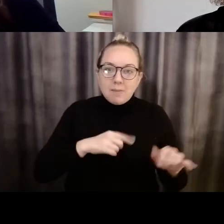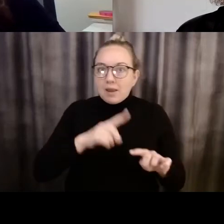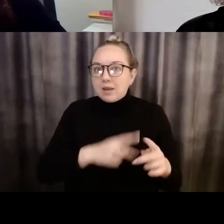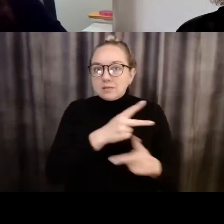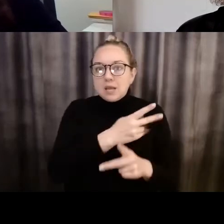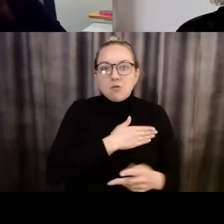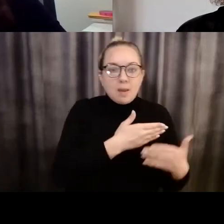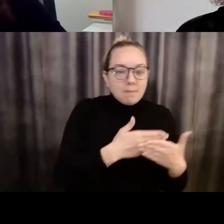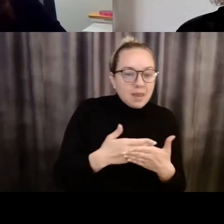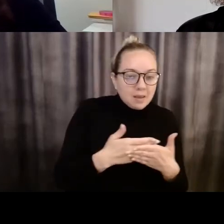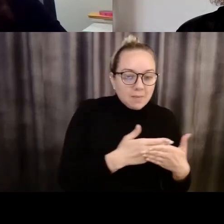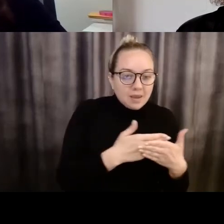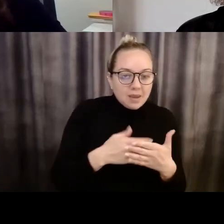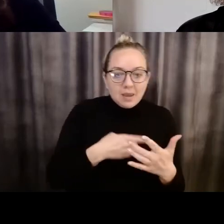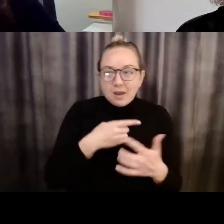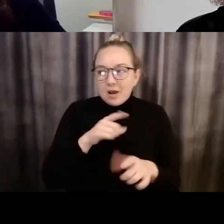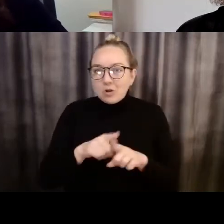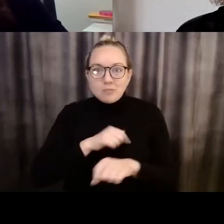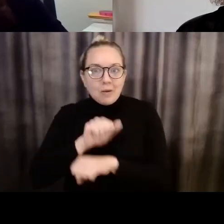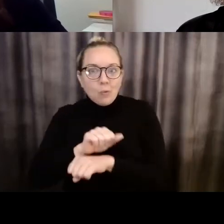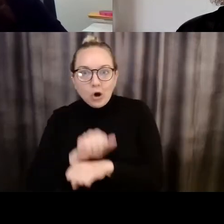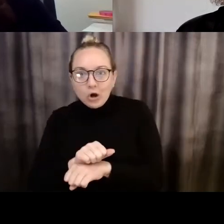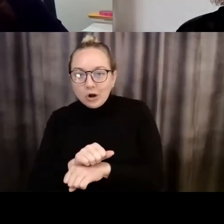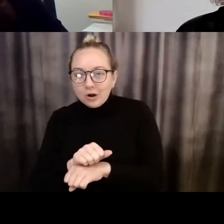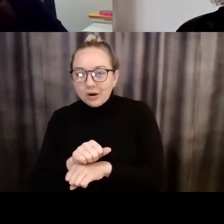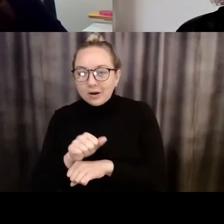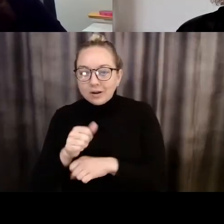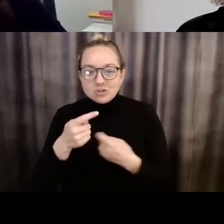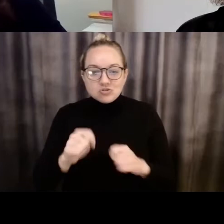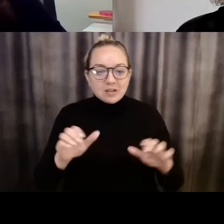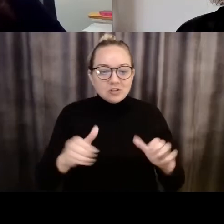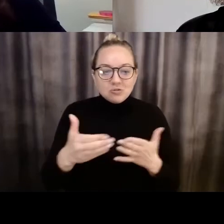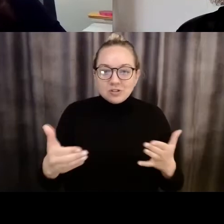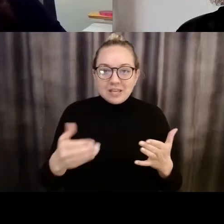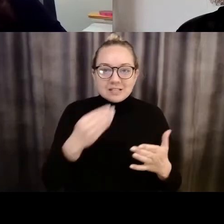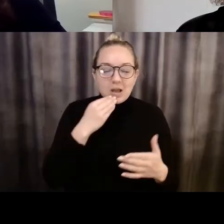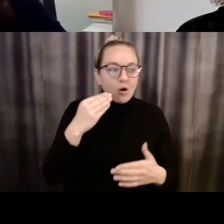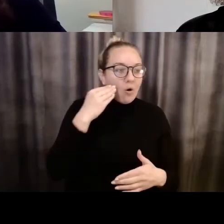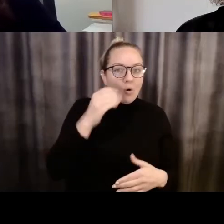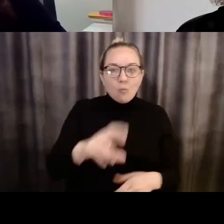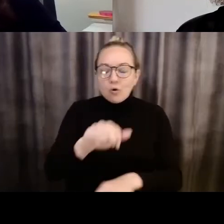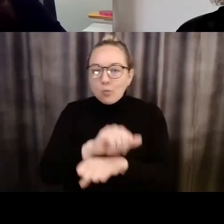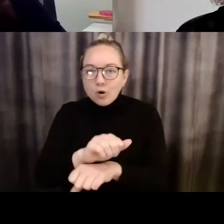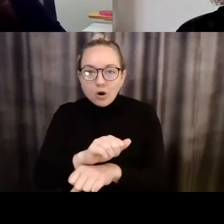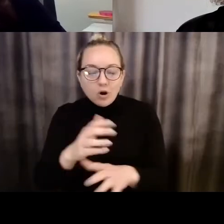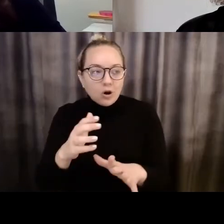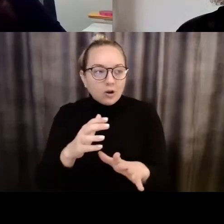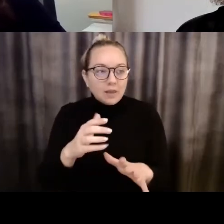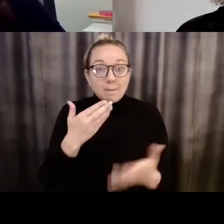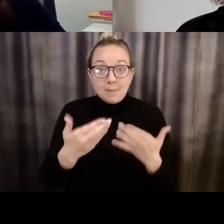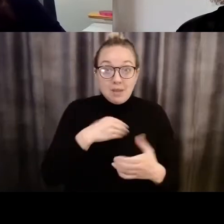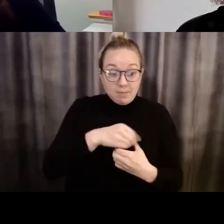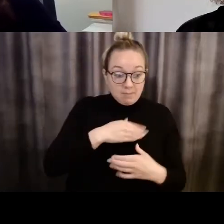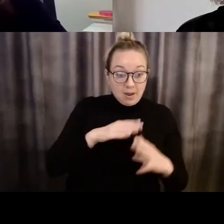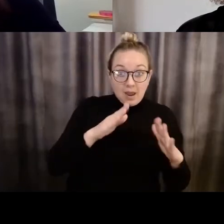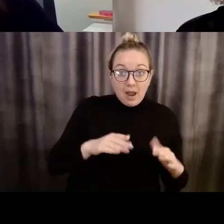cannot mind my work. I cannot try to do things at work, at the house, sorry, because I am in the house, I'm seeing the kitchen in front of me